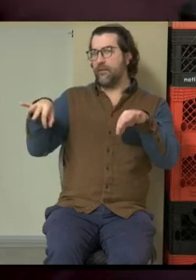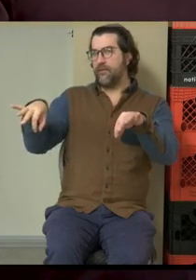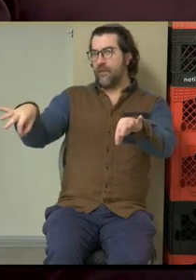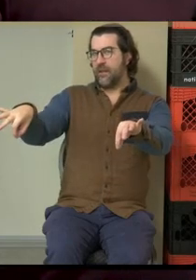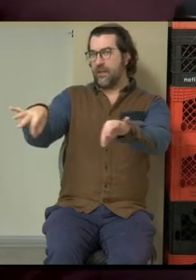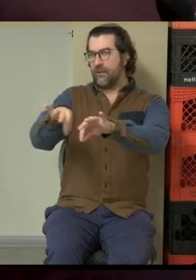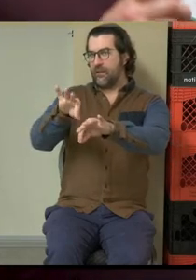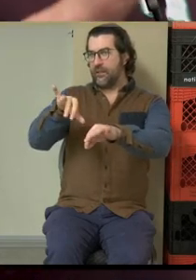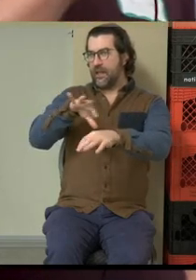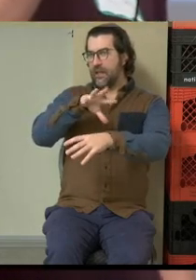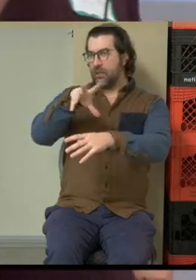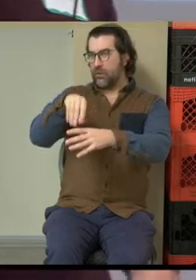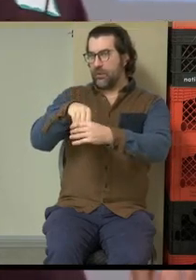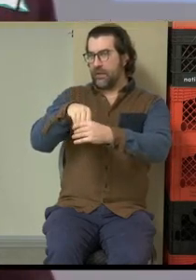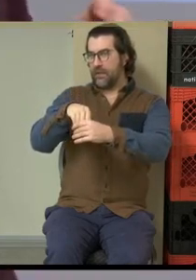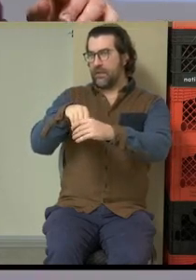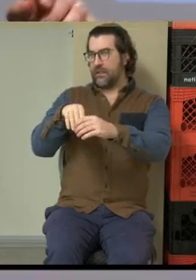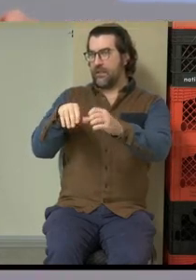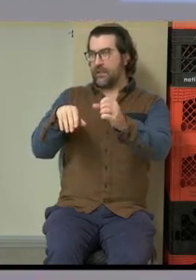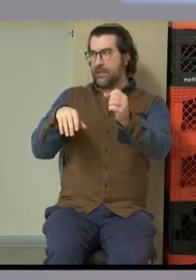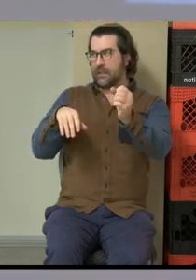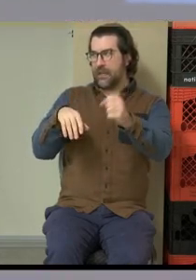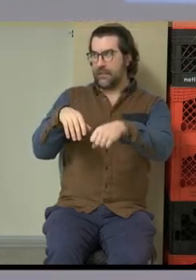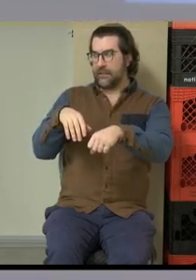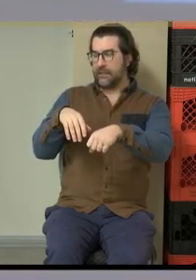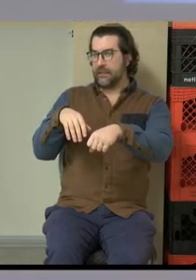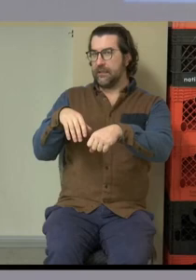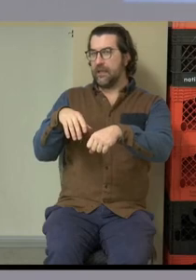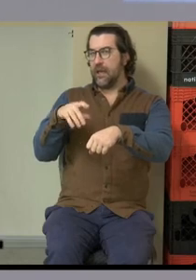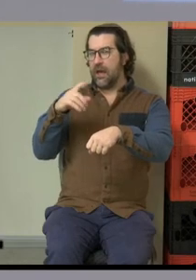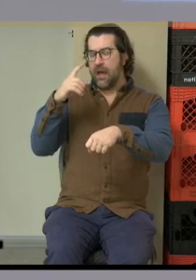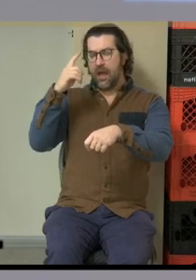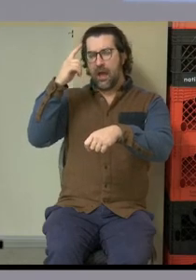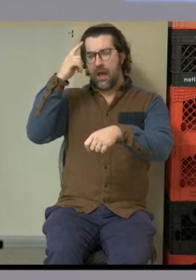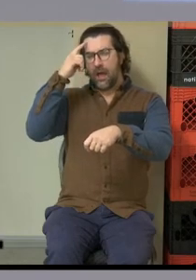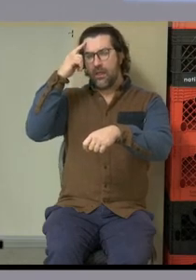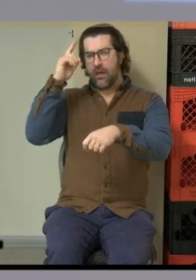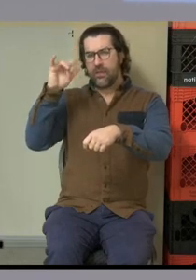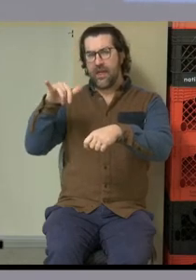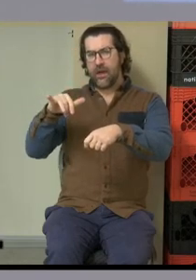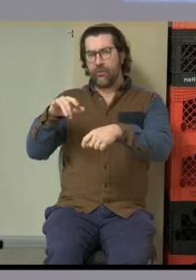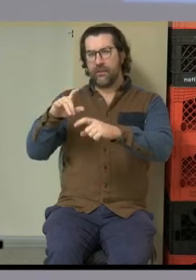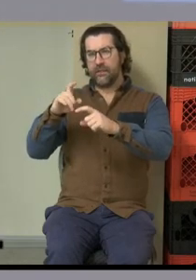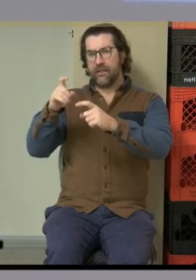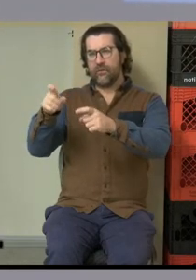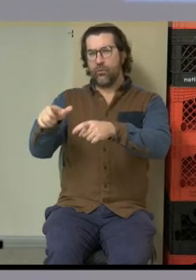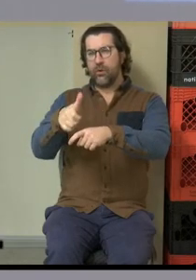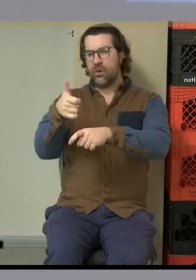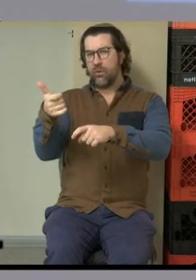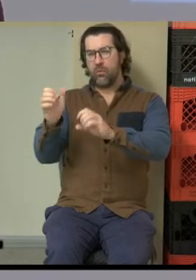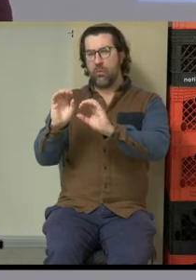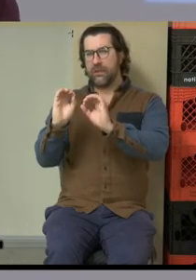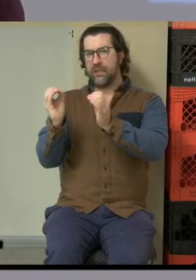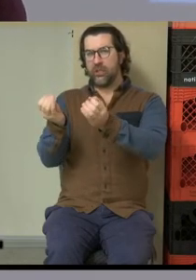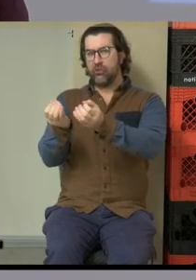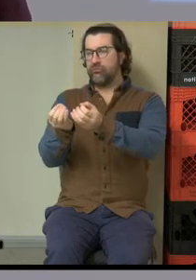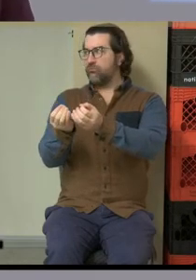is the field included? Yes. I thought that was given to another